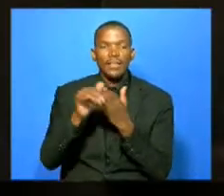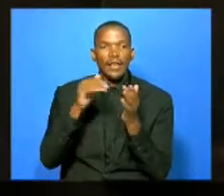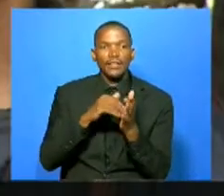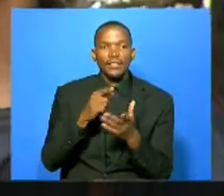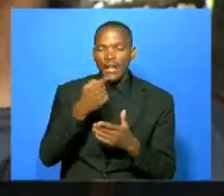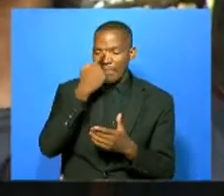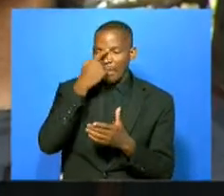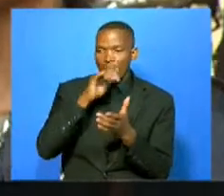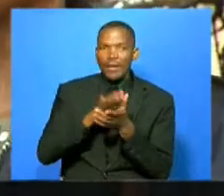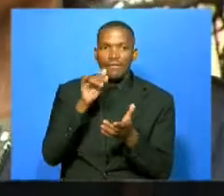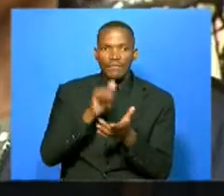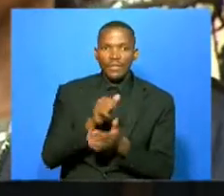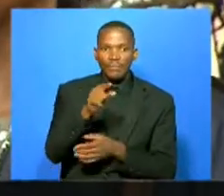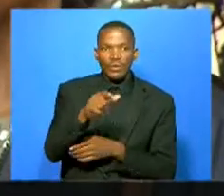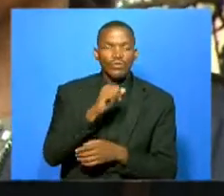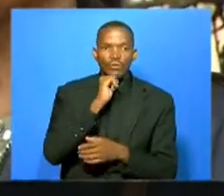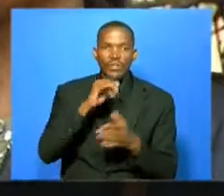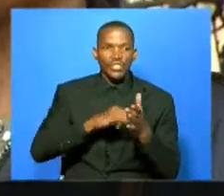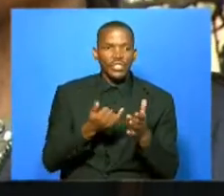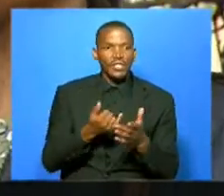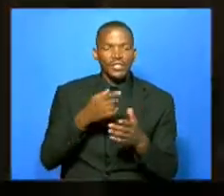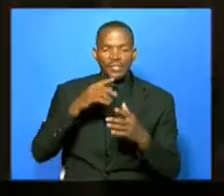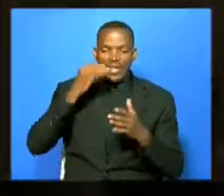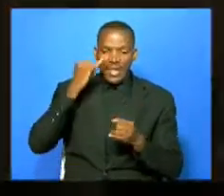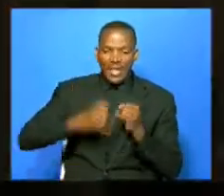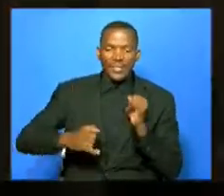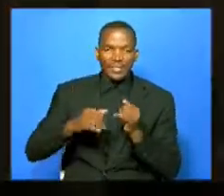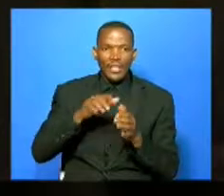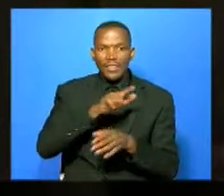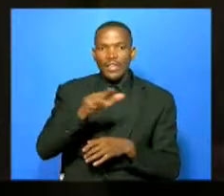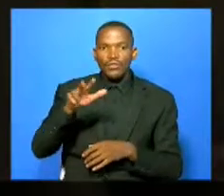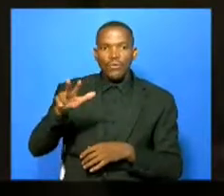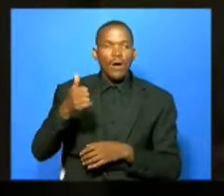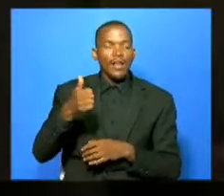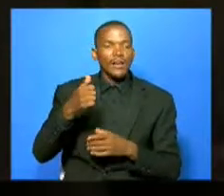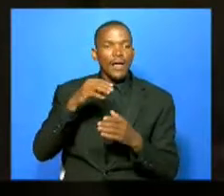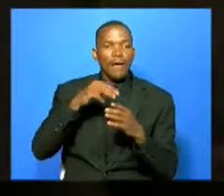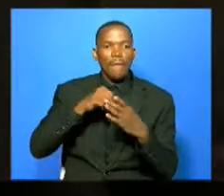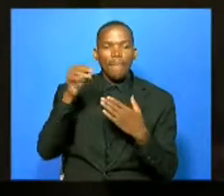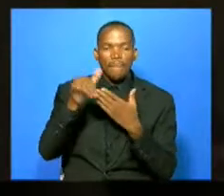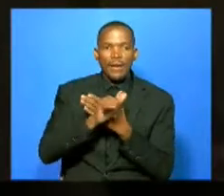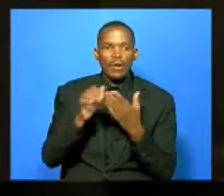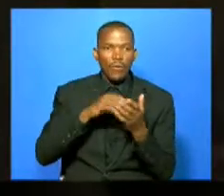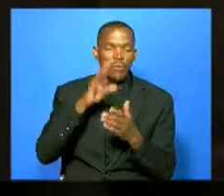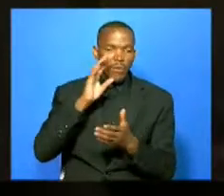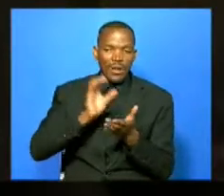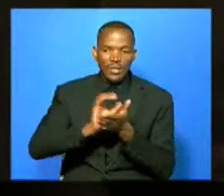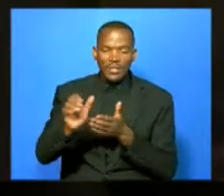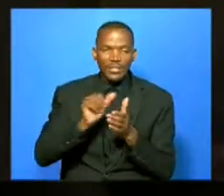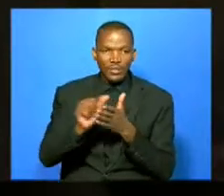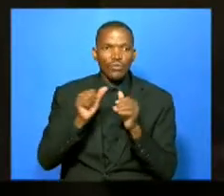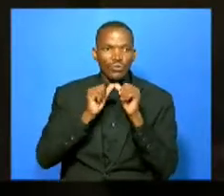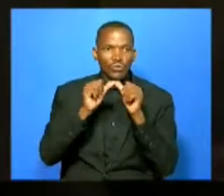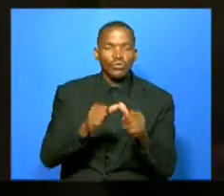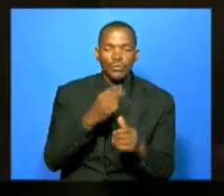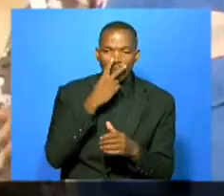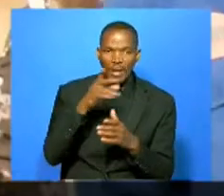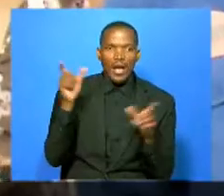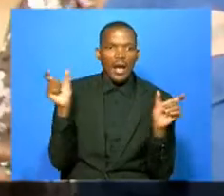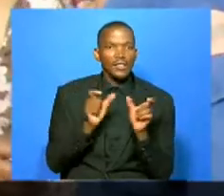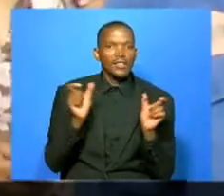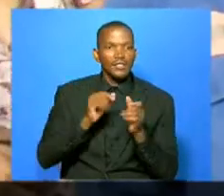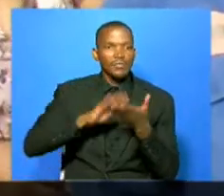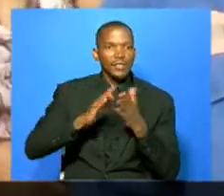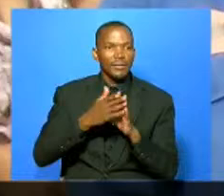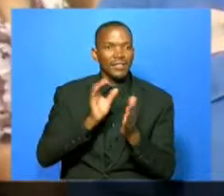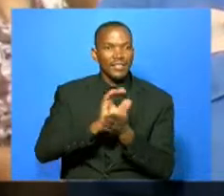gore ga gago e go helela mo go di-31 tsa ga mmei re ya go tswelela pele re tlelina re bona gore gantsi o nna phepa